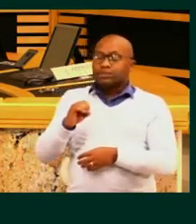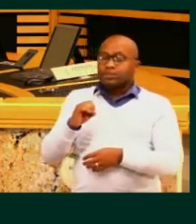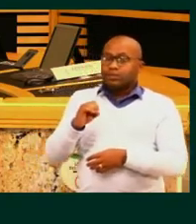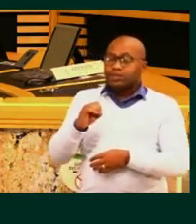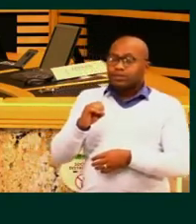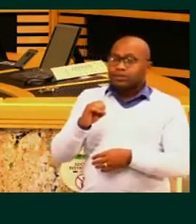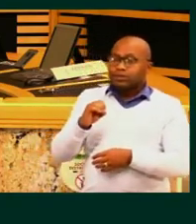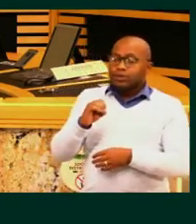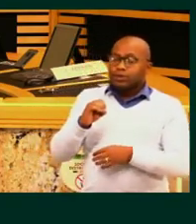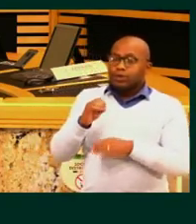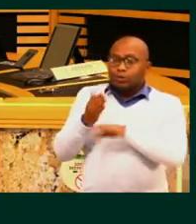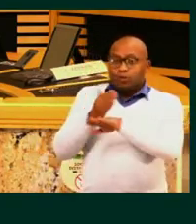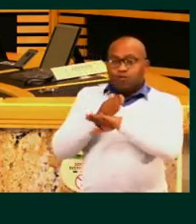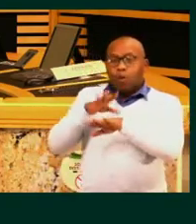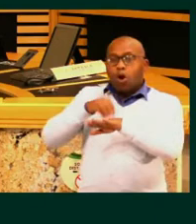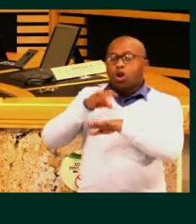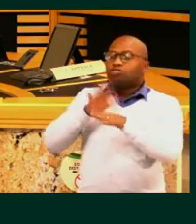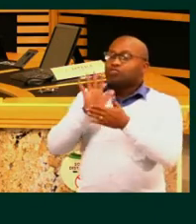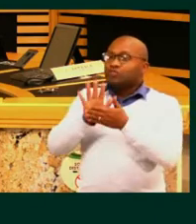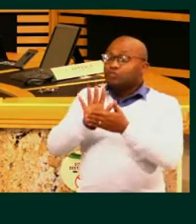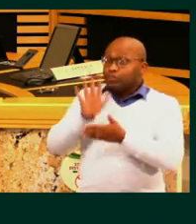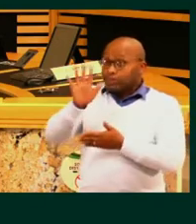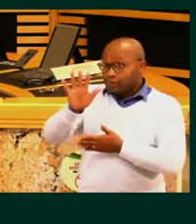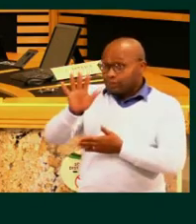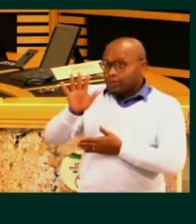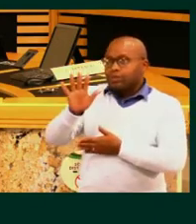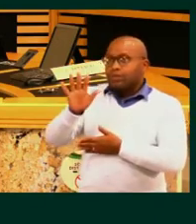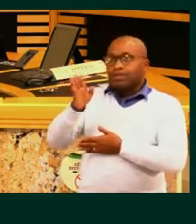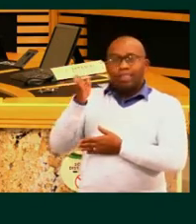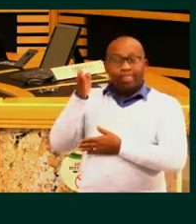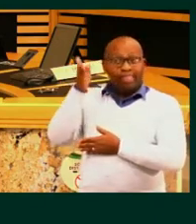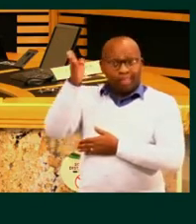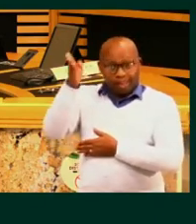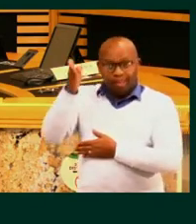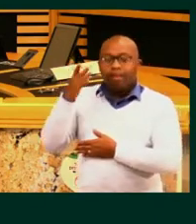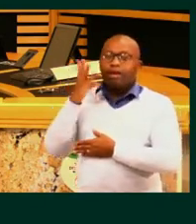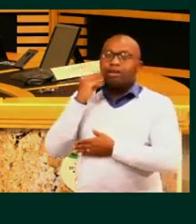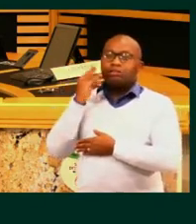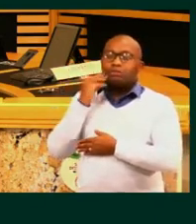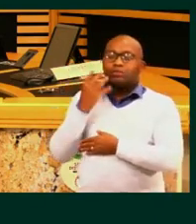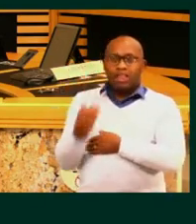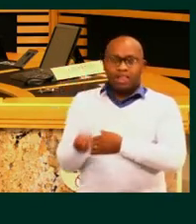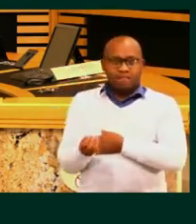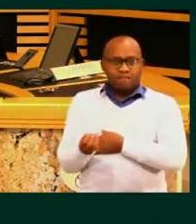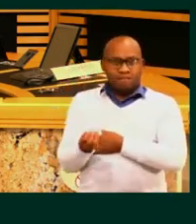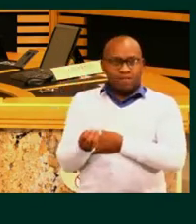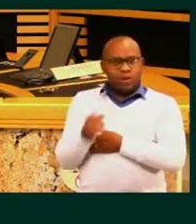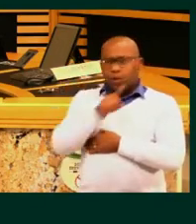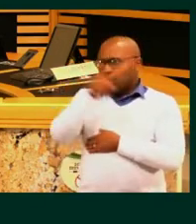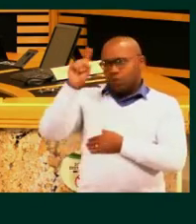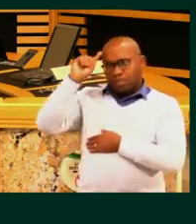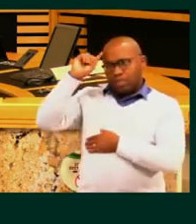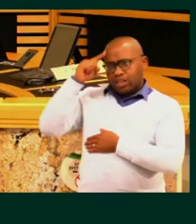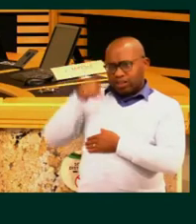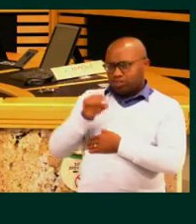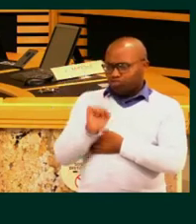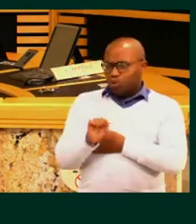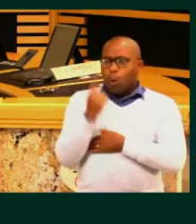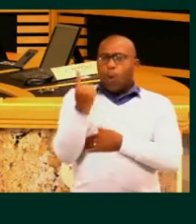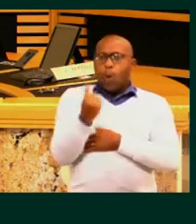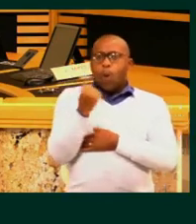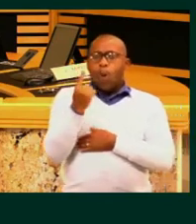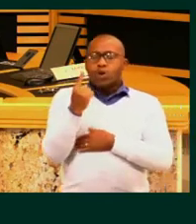violence so I am saying that what we are discussing is not an issue of South Africa alone North Africa alone it's a